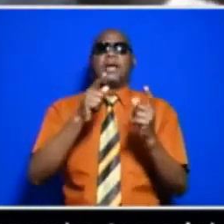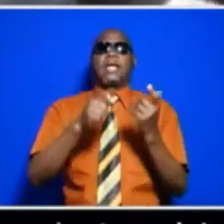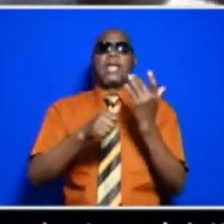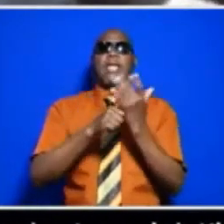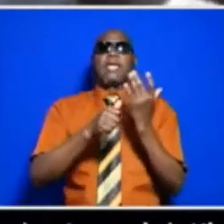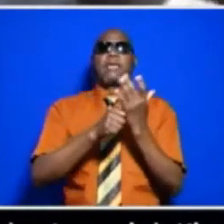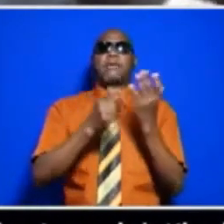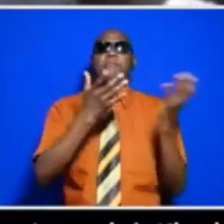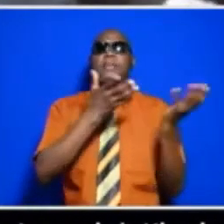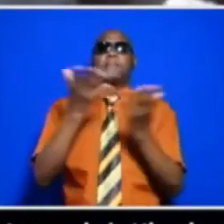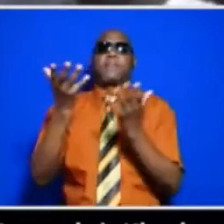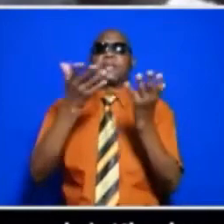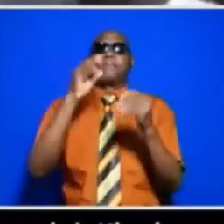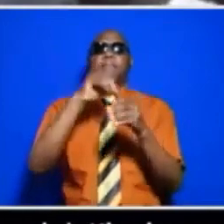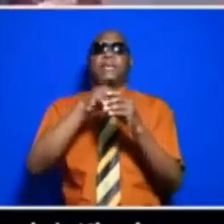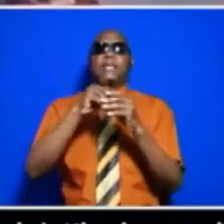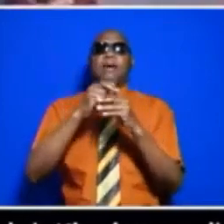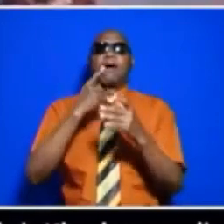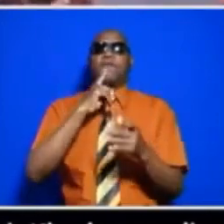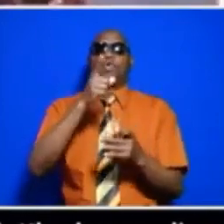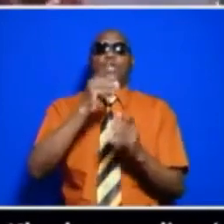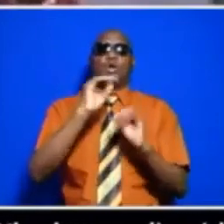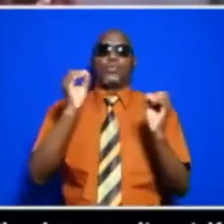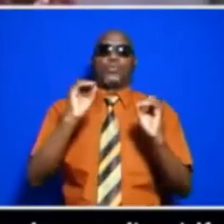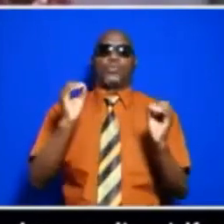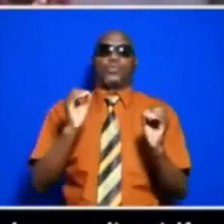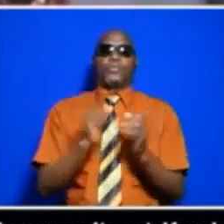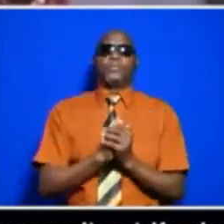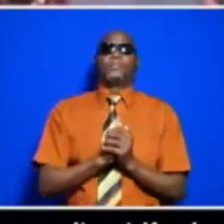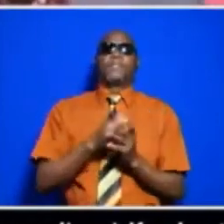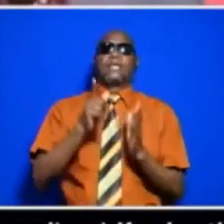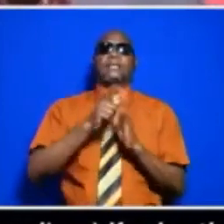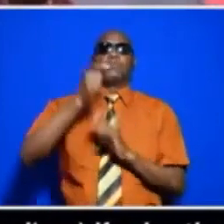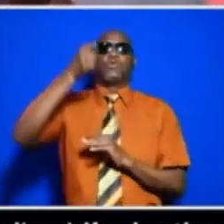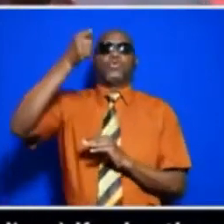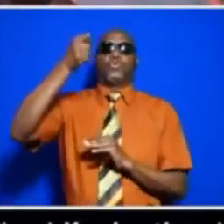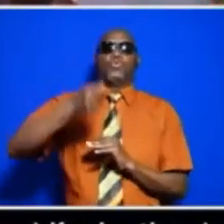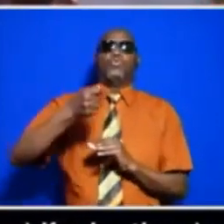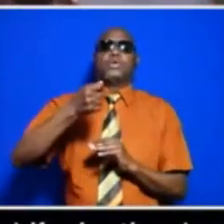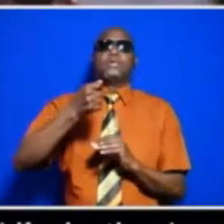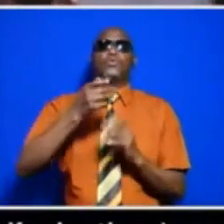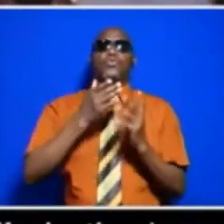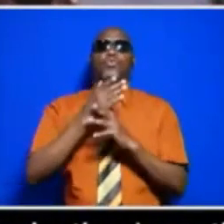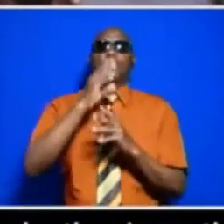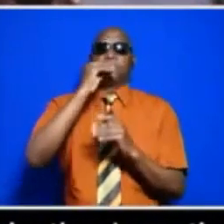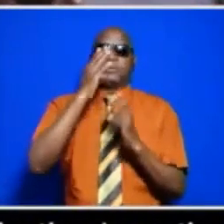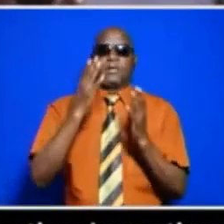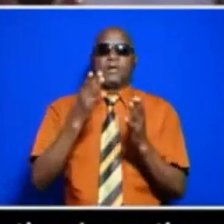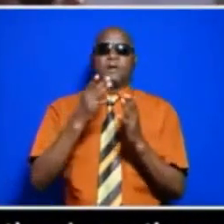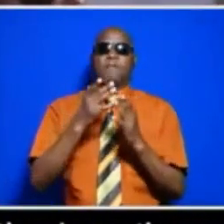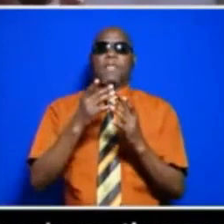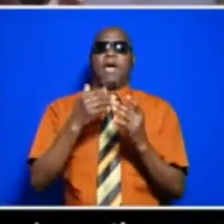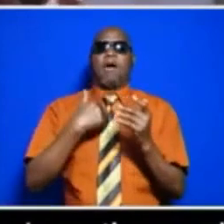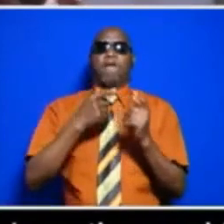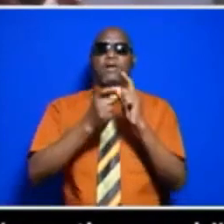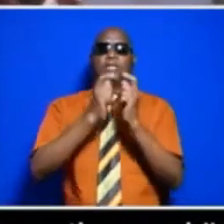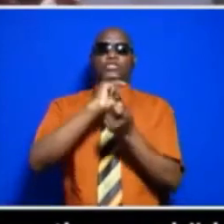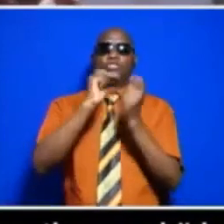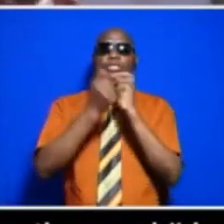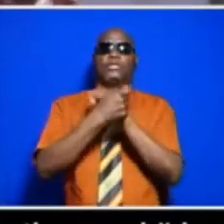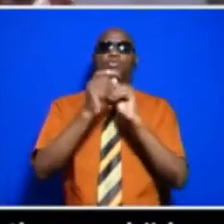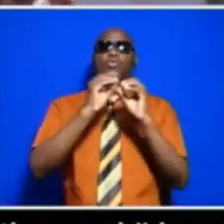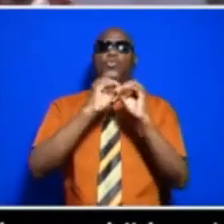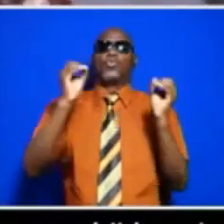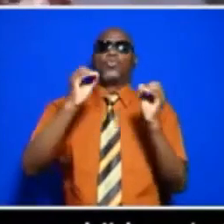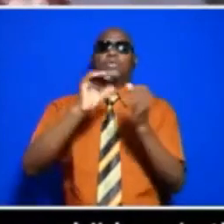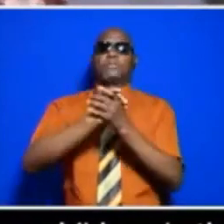in meetings that he has not sanctioned. Even the ruling that was delivered by the speaker did not alter Jubilee's